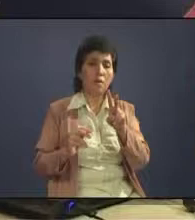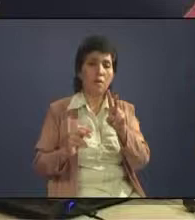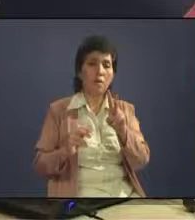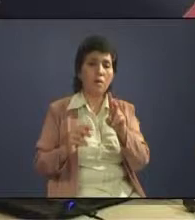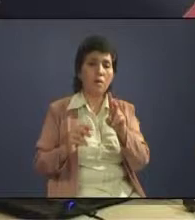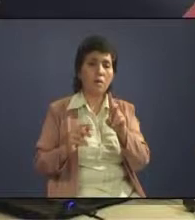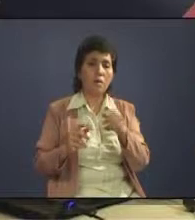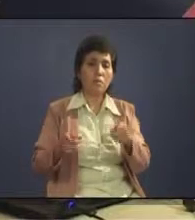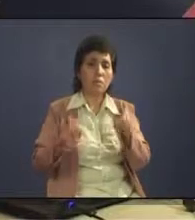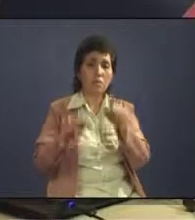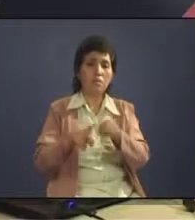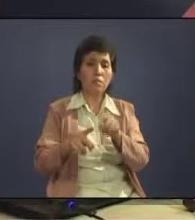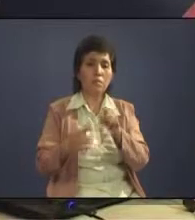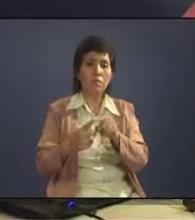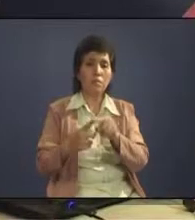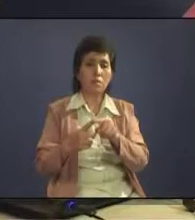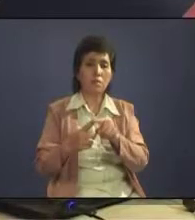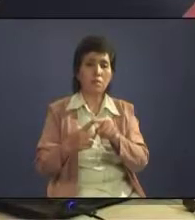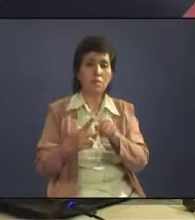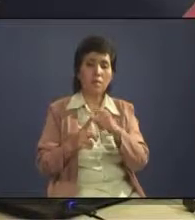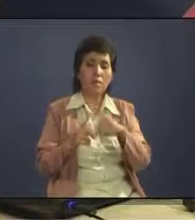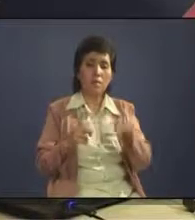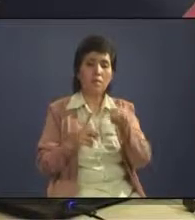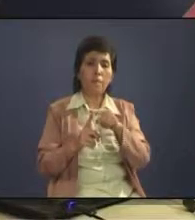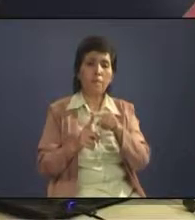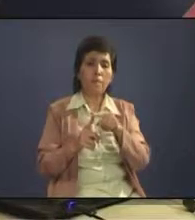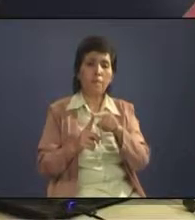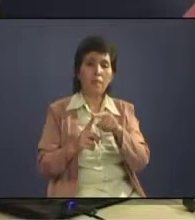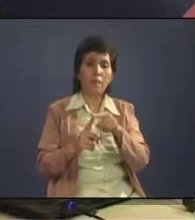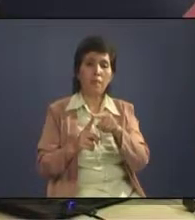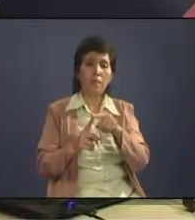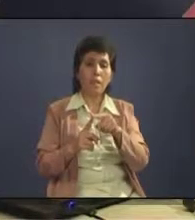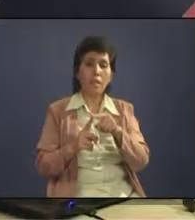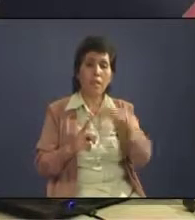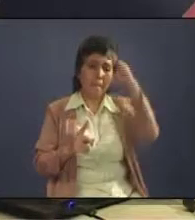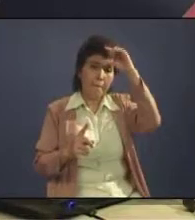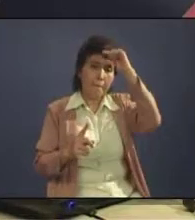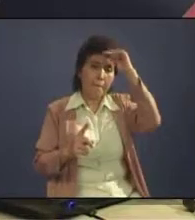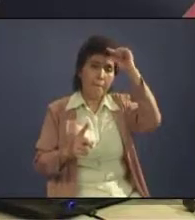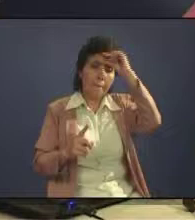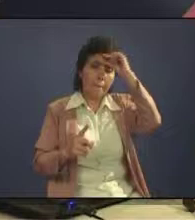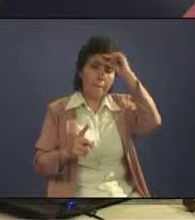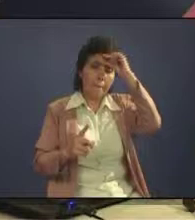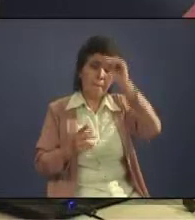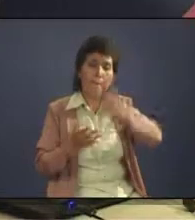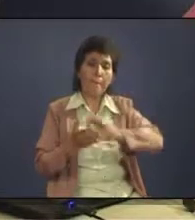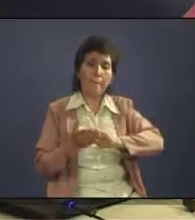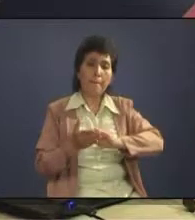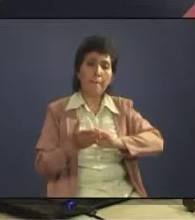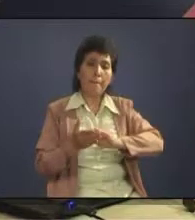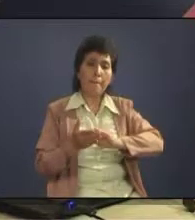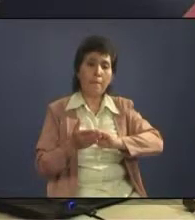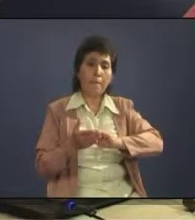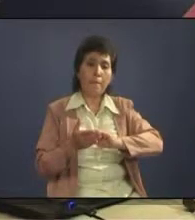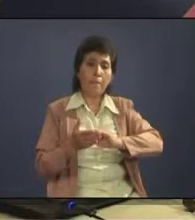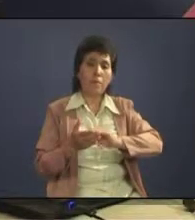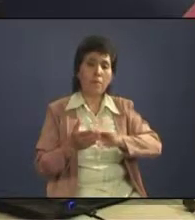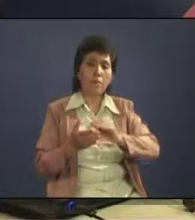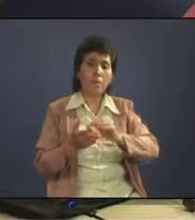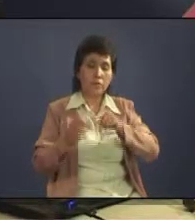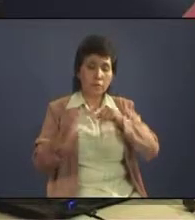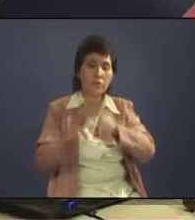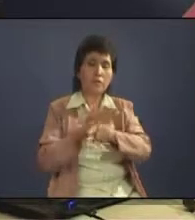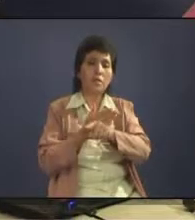season 4. Try to look when the brother is killing on behalf of his older